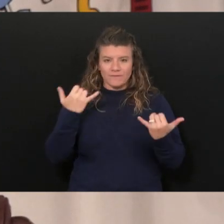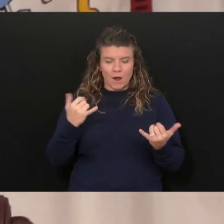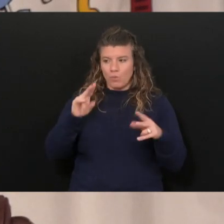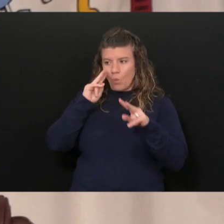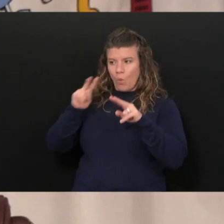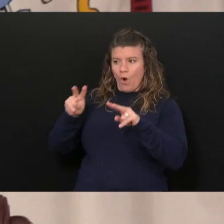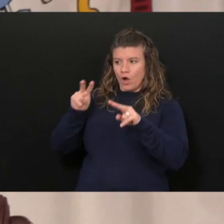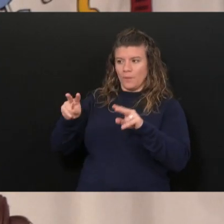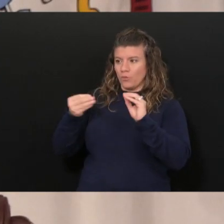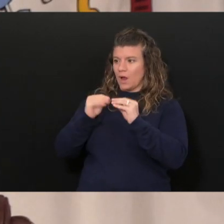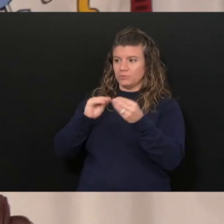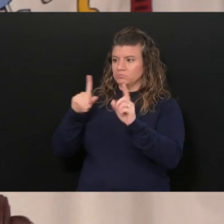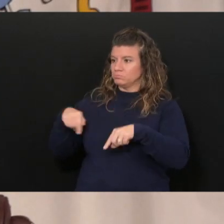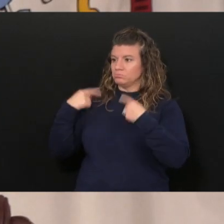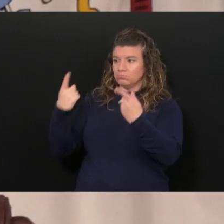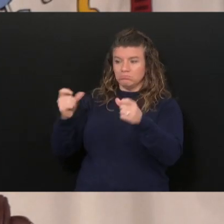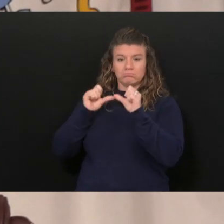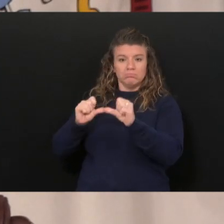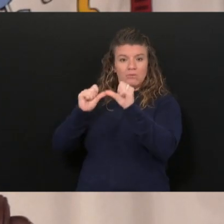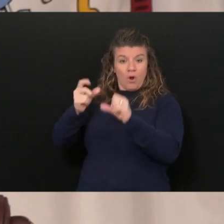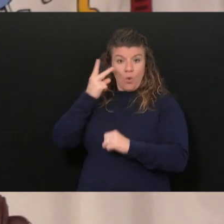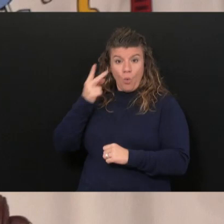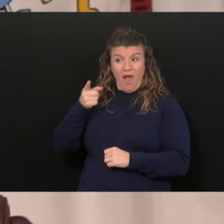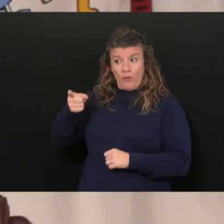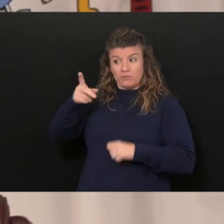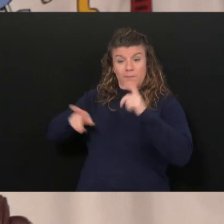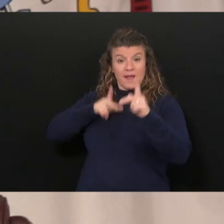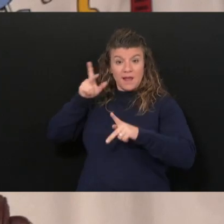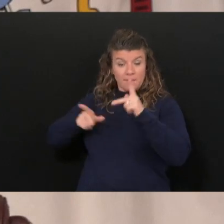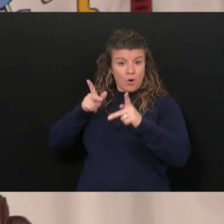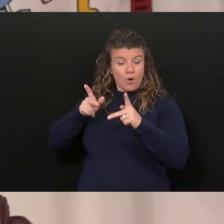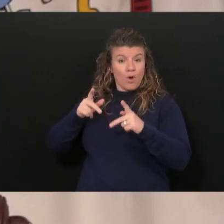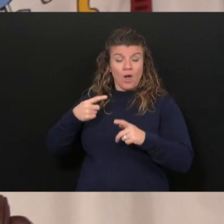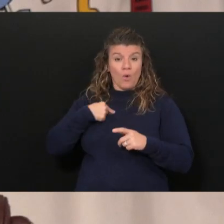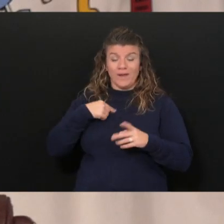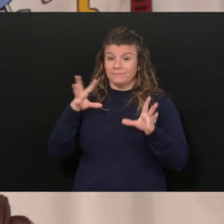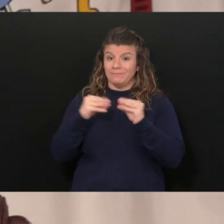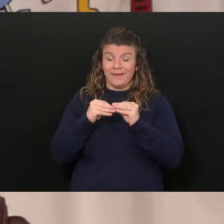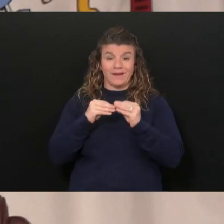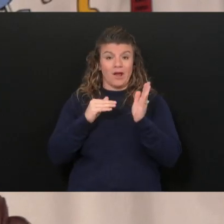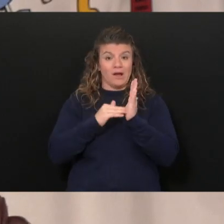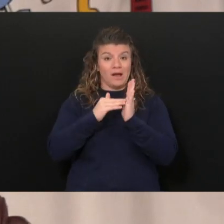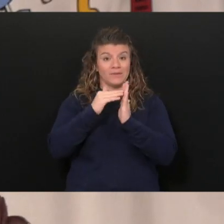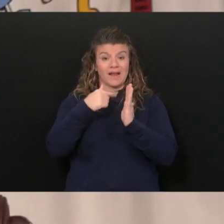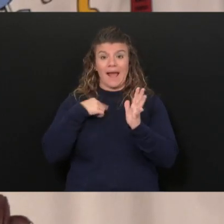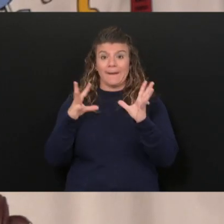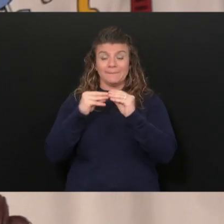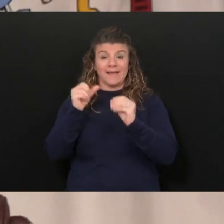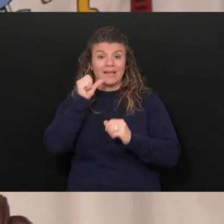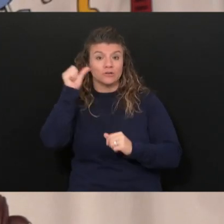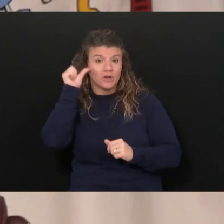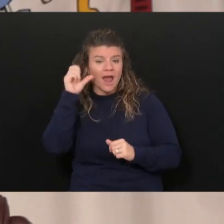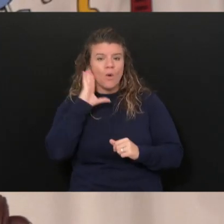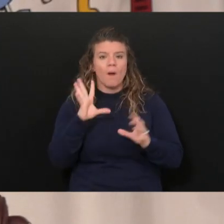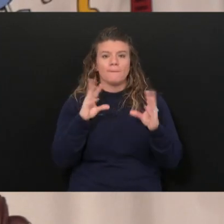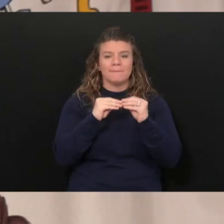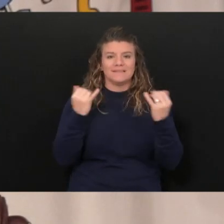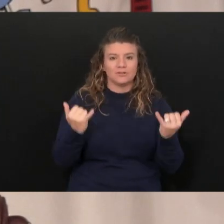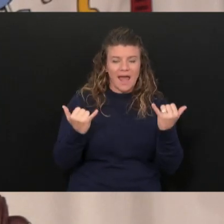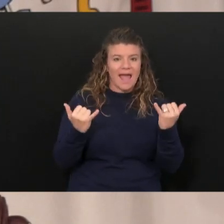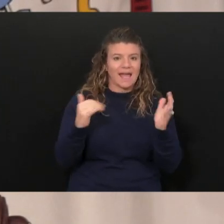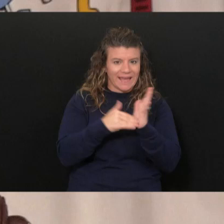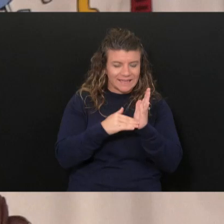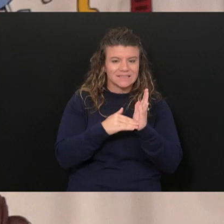watching this all along. Our revenue people, I meet with them all the time. I met with them yesterday. I'm going to meet with them again later